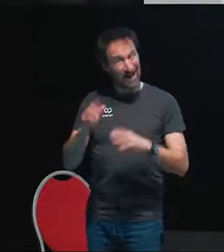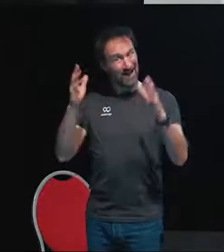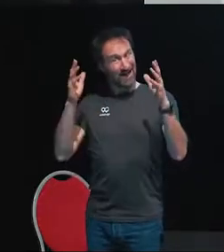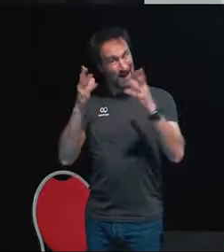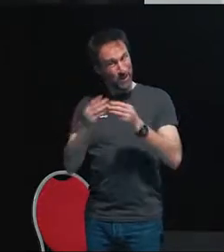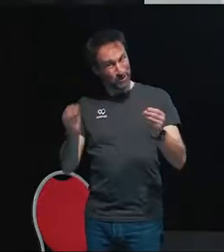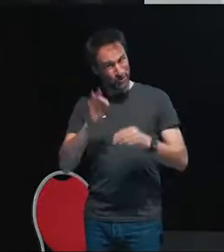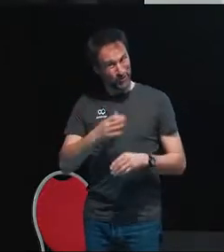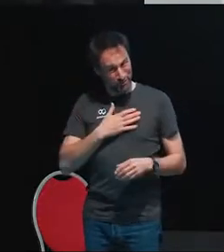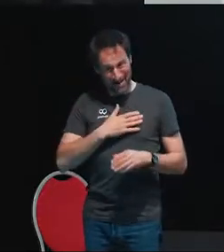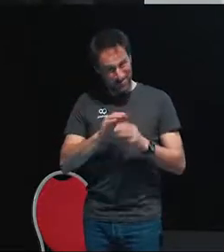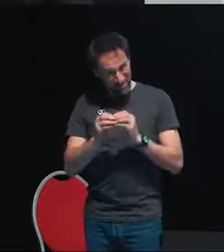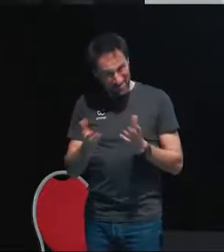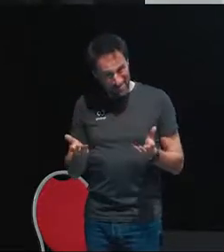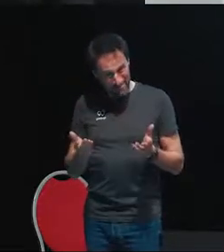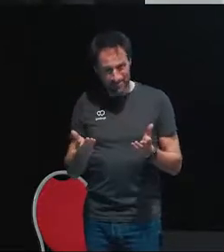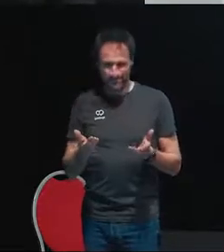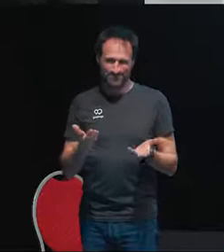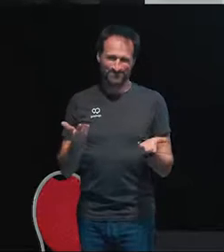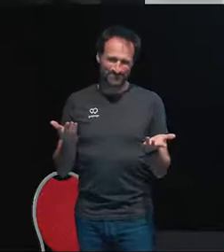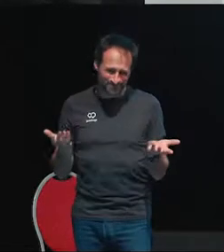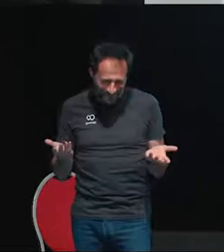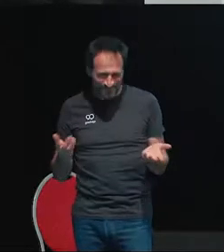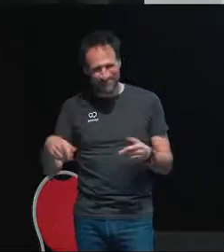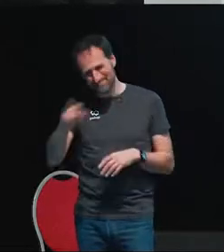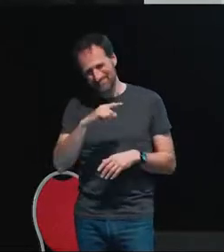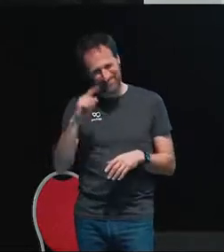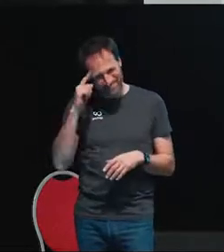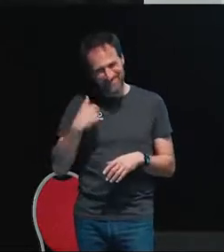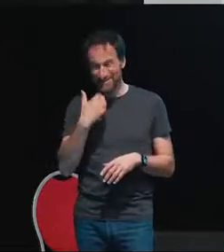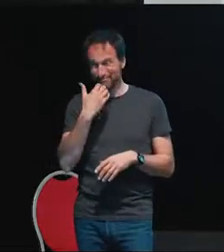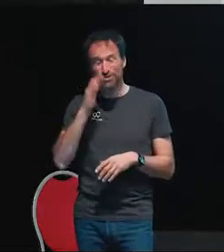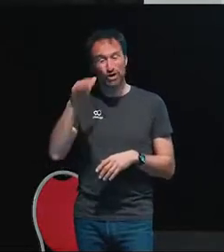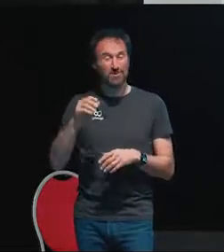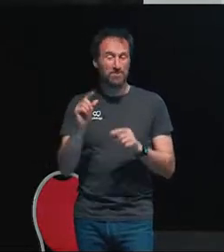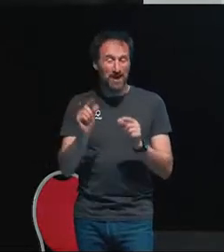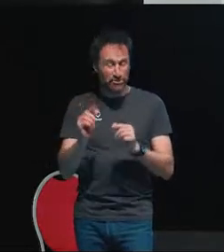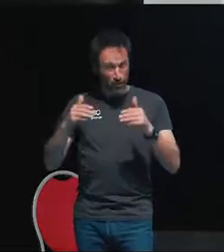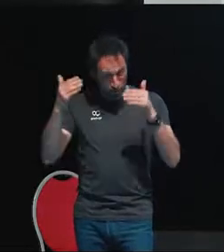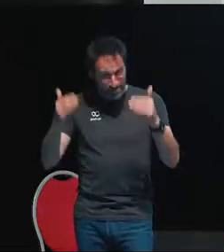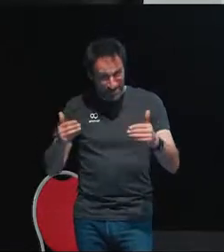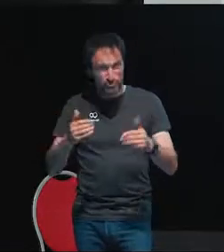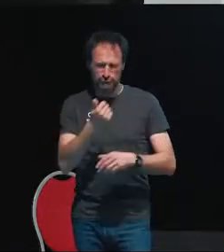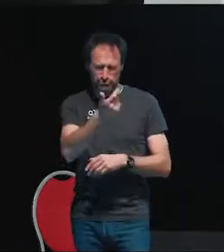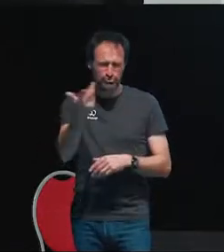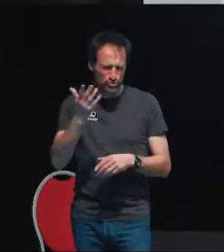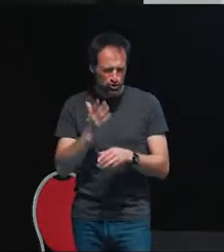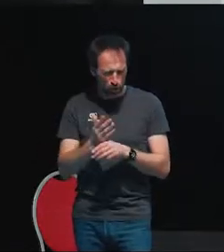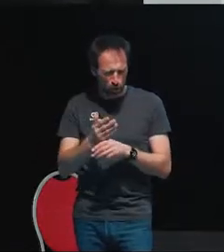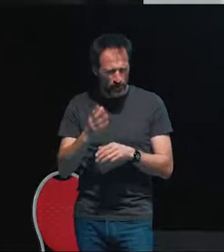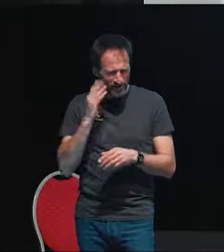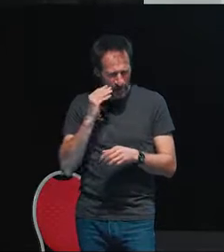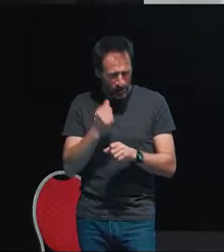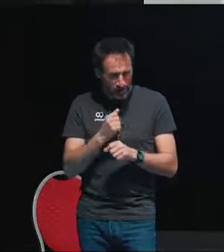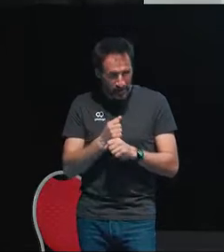you may know if you have ever watch to talk about micro friends and guessing a lot of you have there are so many different approaches no two